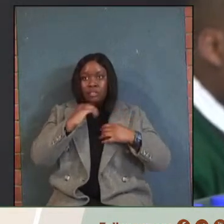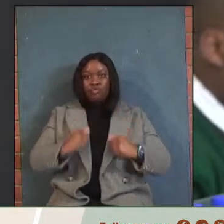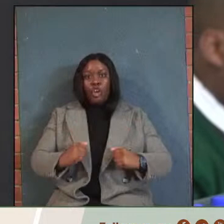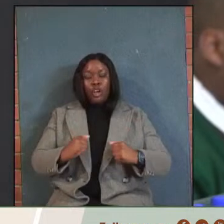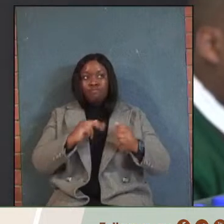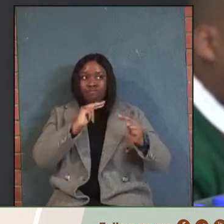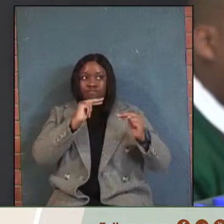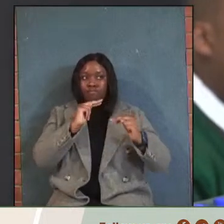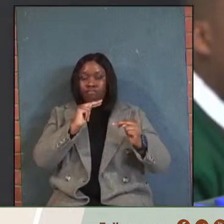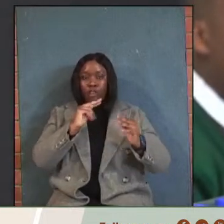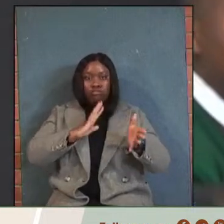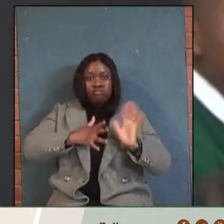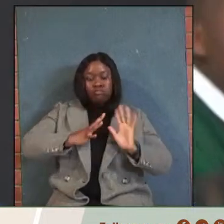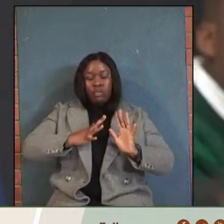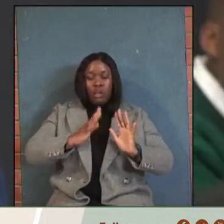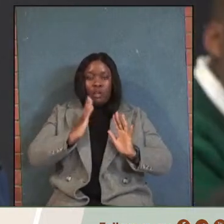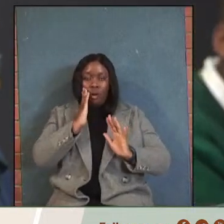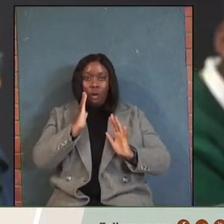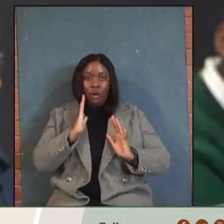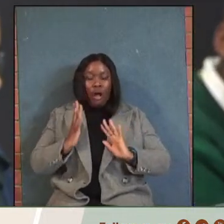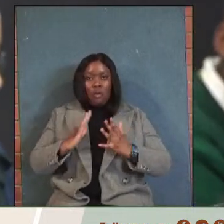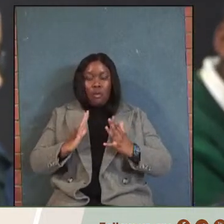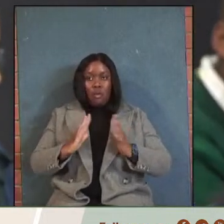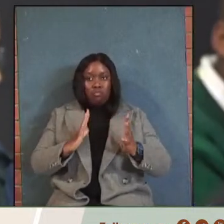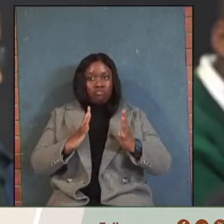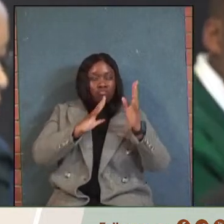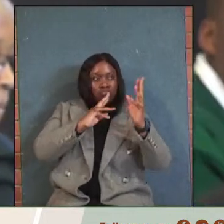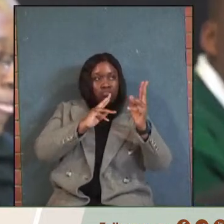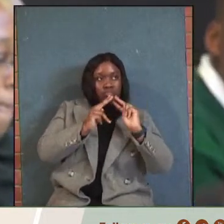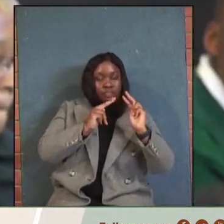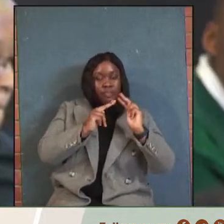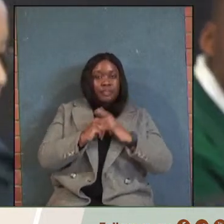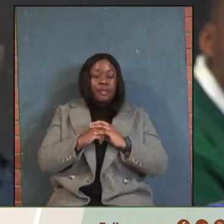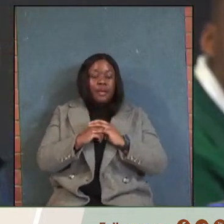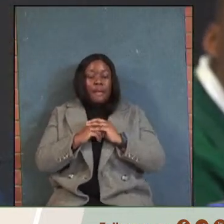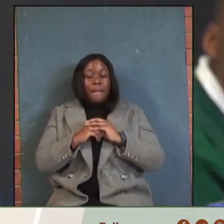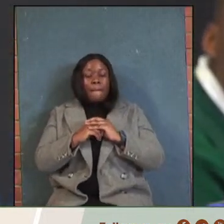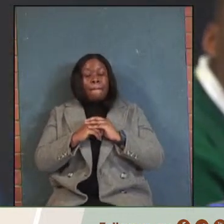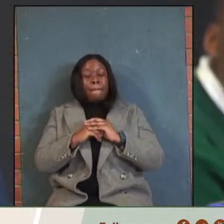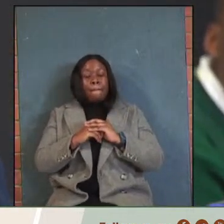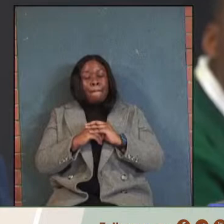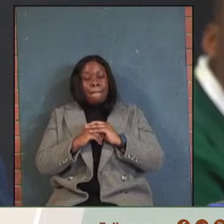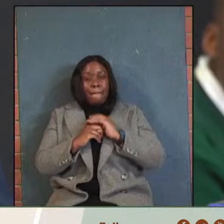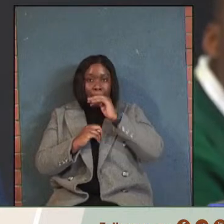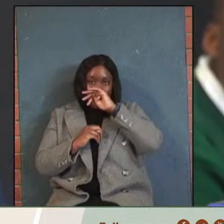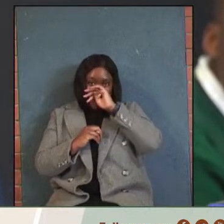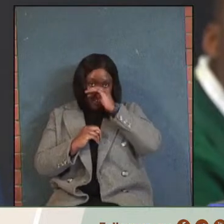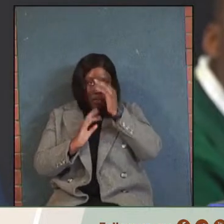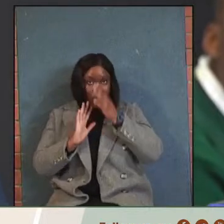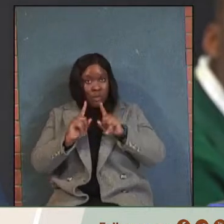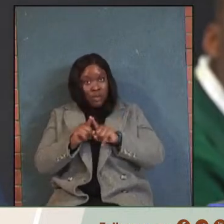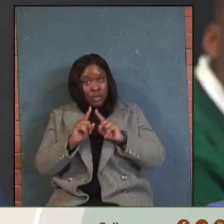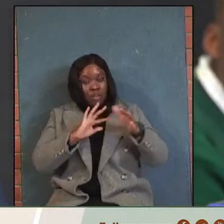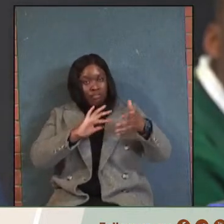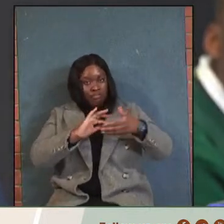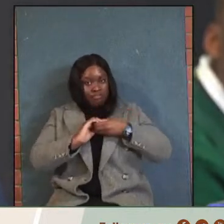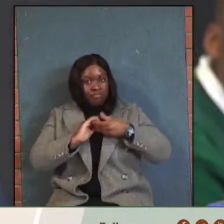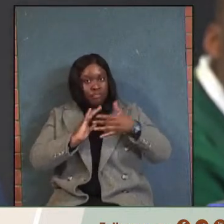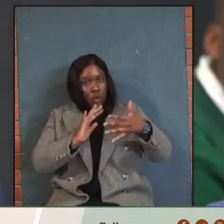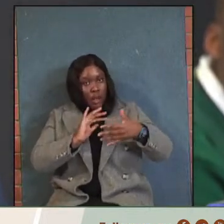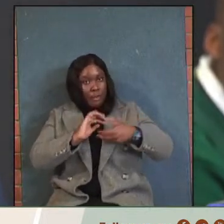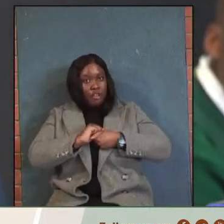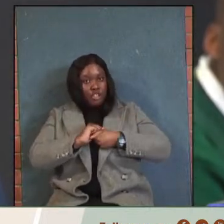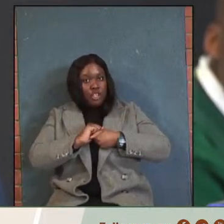is key, whether it's a school or community-based center. In many ways, the collaboration will promote long-term